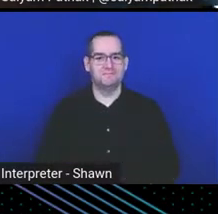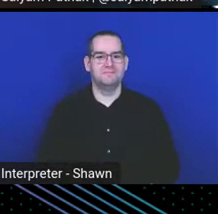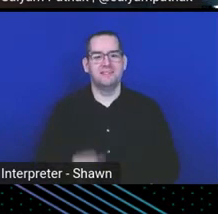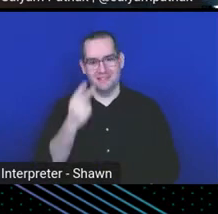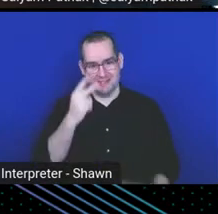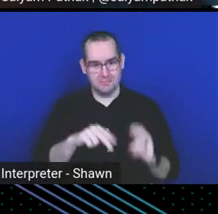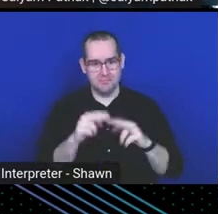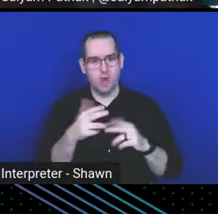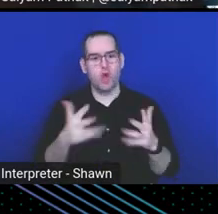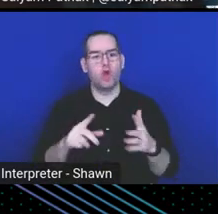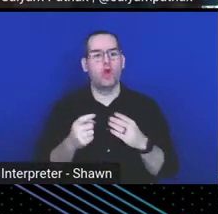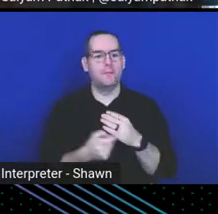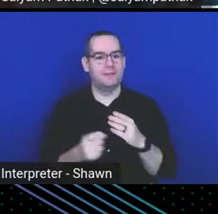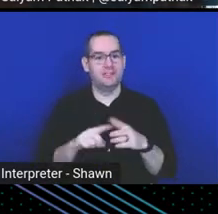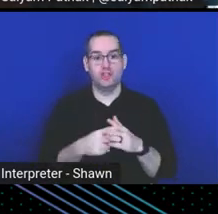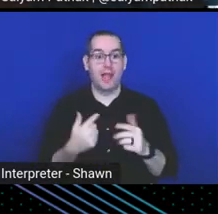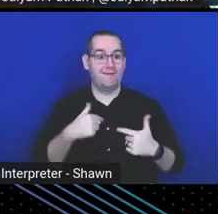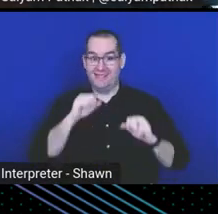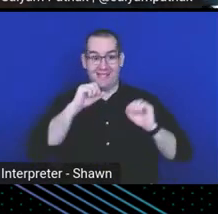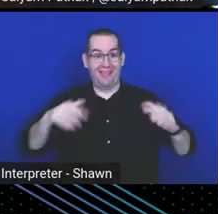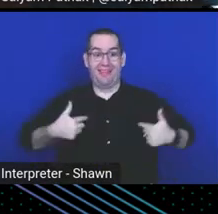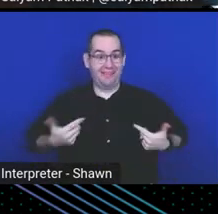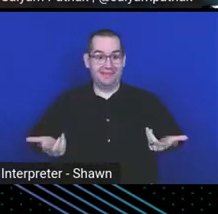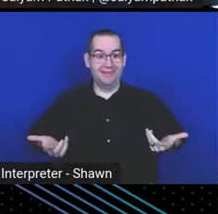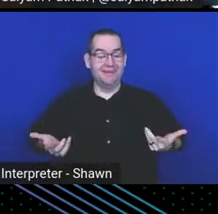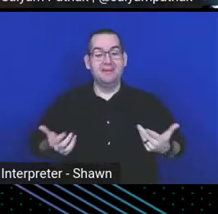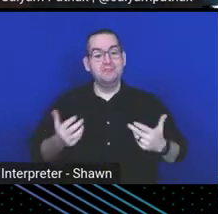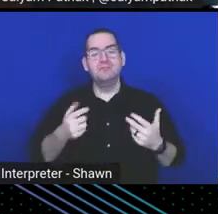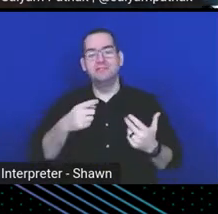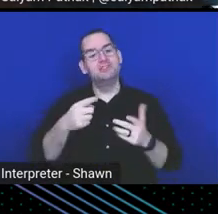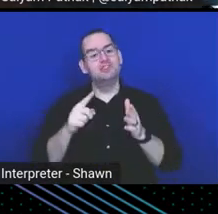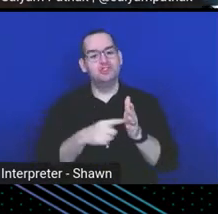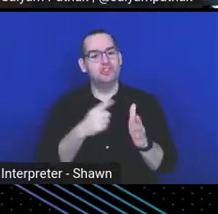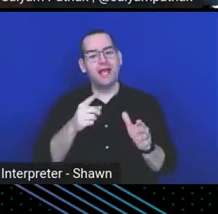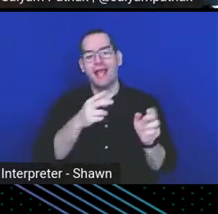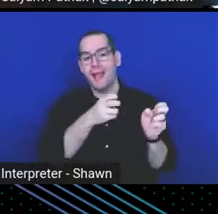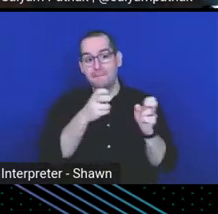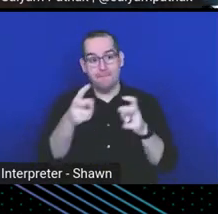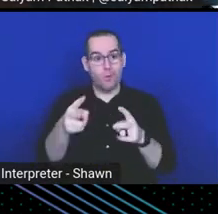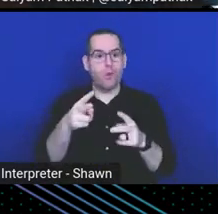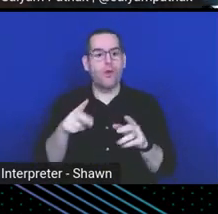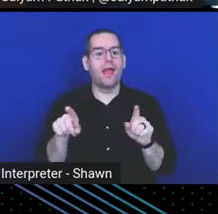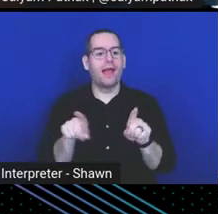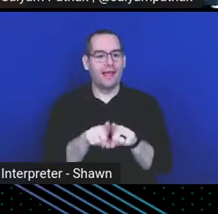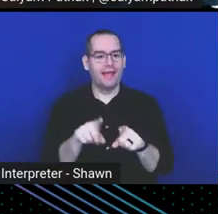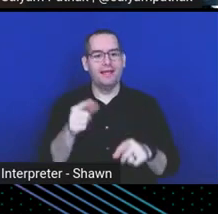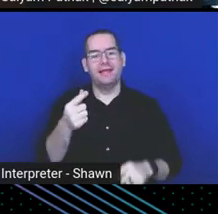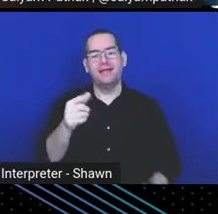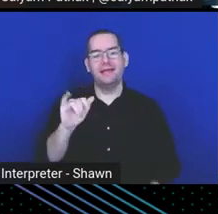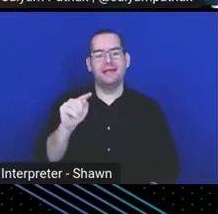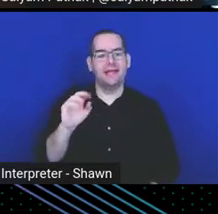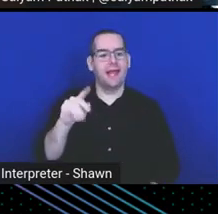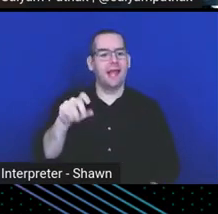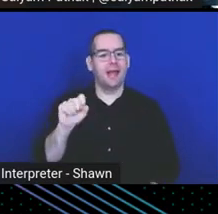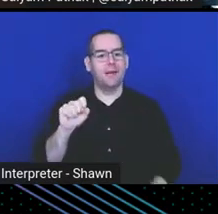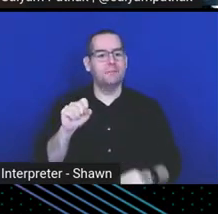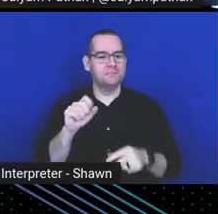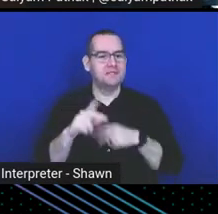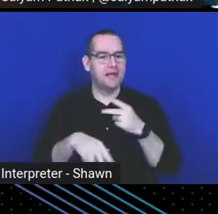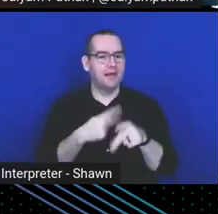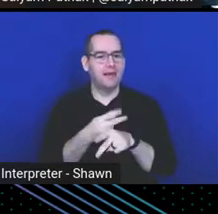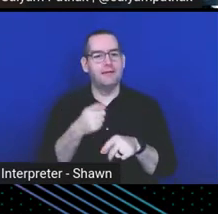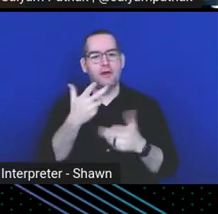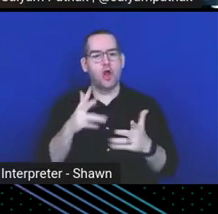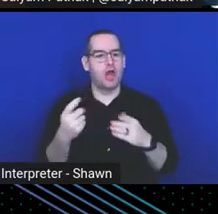has automatically started. I haven't done anything. So you can see I just imported it as a GitOps kind of manner, and it